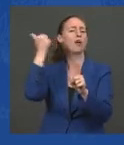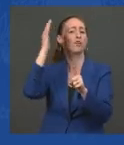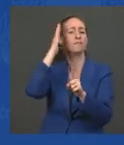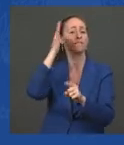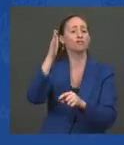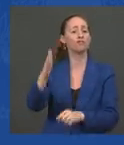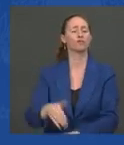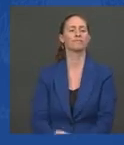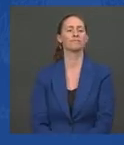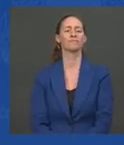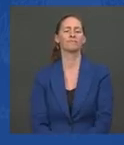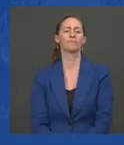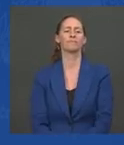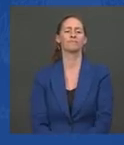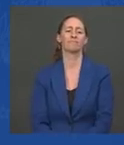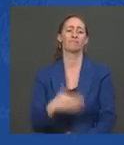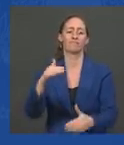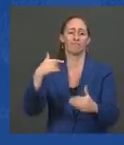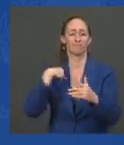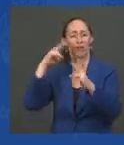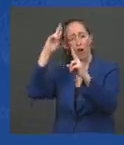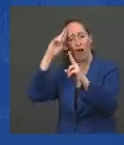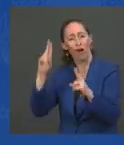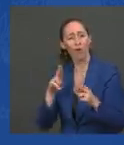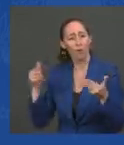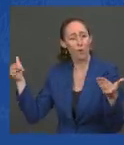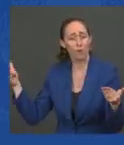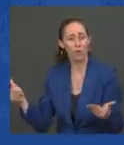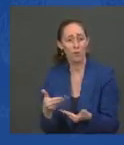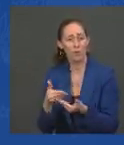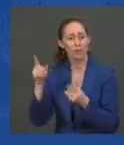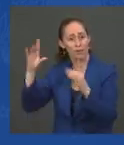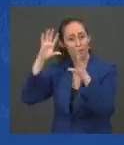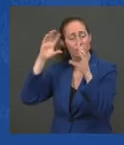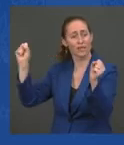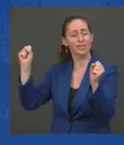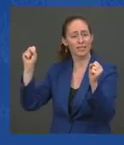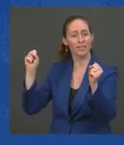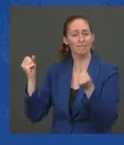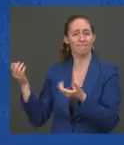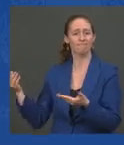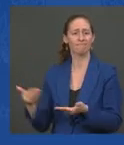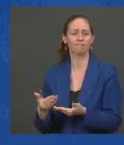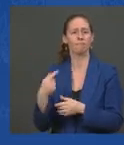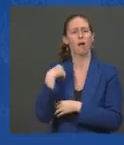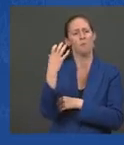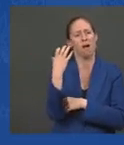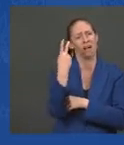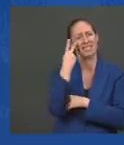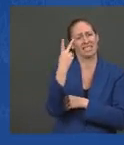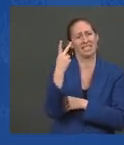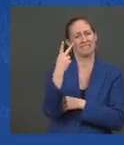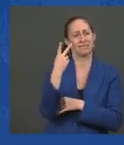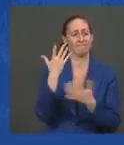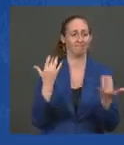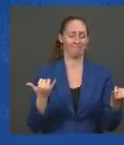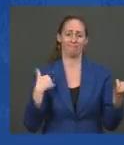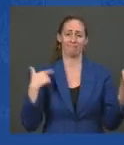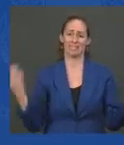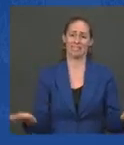of introducing our president, let me end today by recognizing the impact that this memorial has